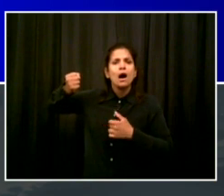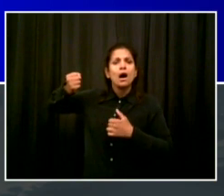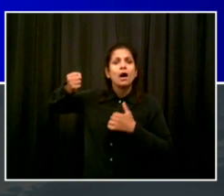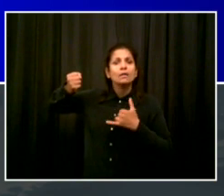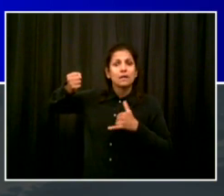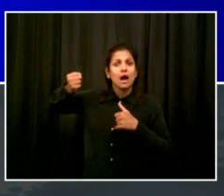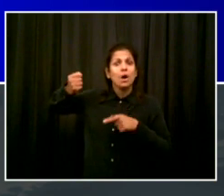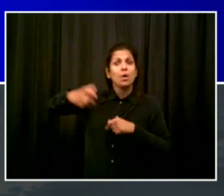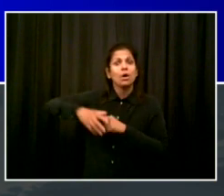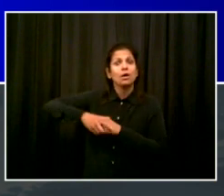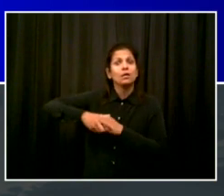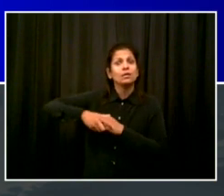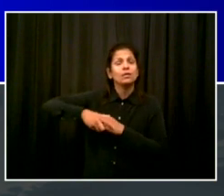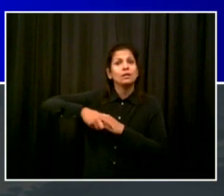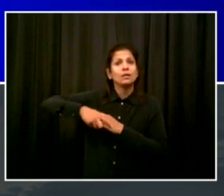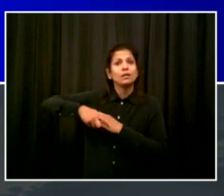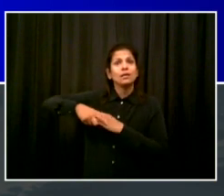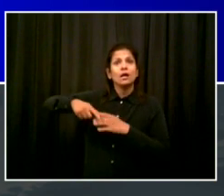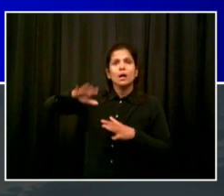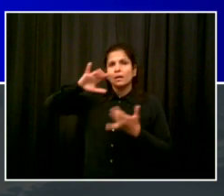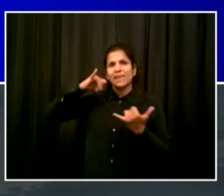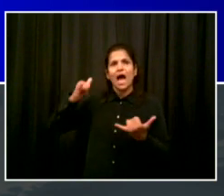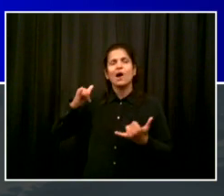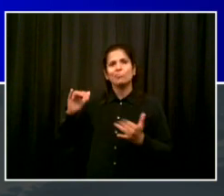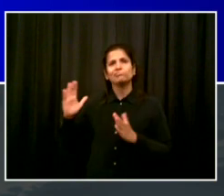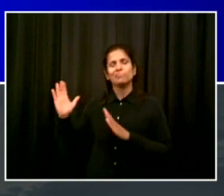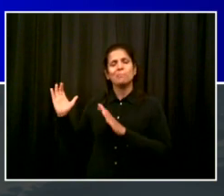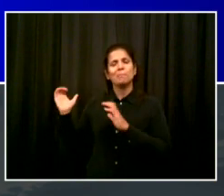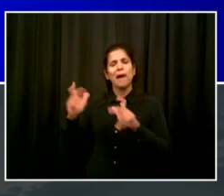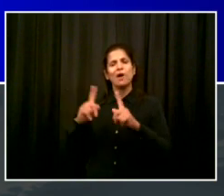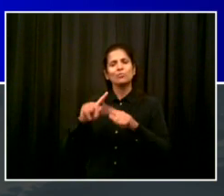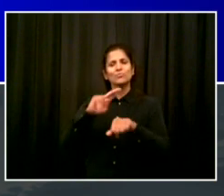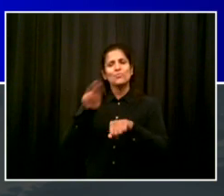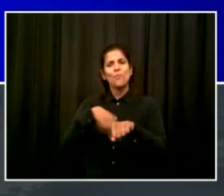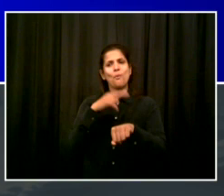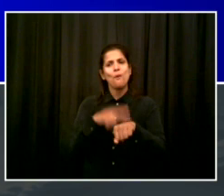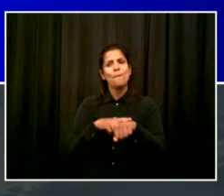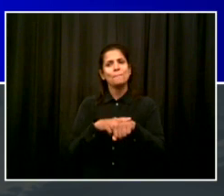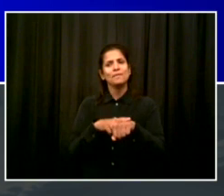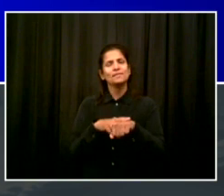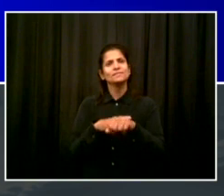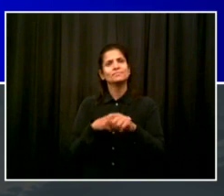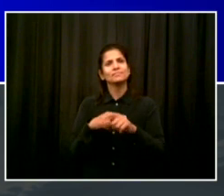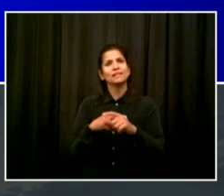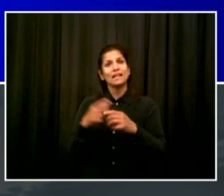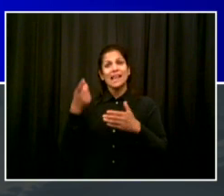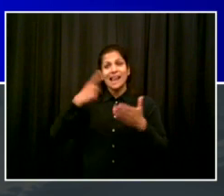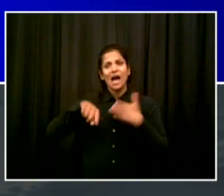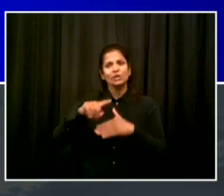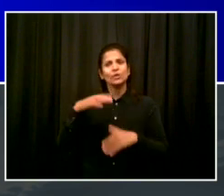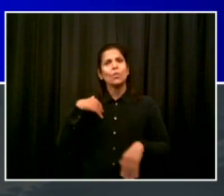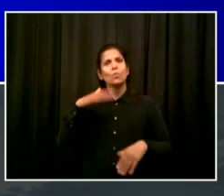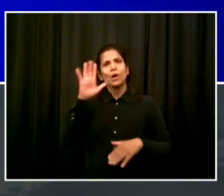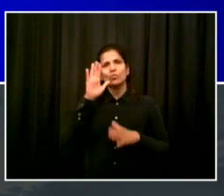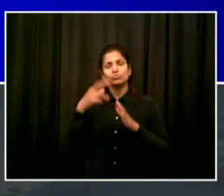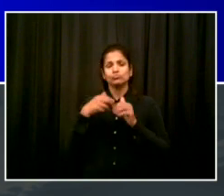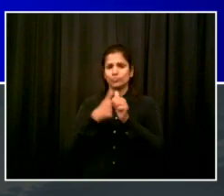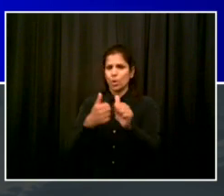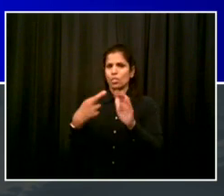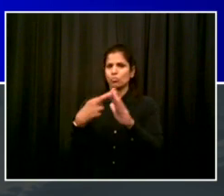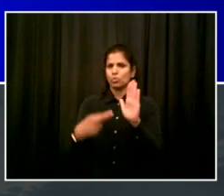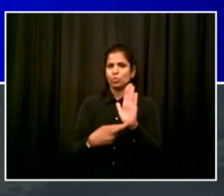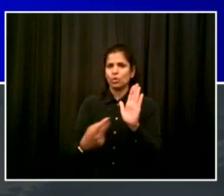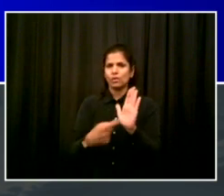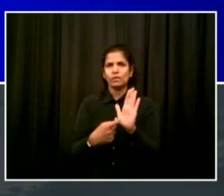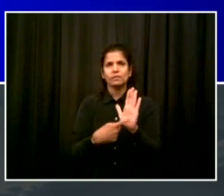to clean up some more. So we're going to bring it back for next week. And I want to emphasize, because there's